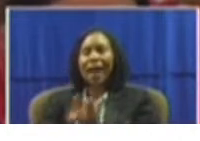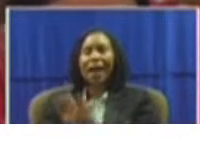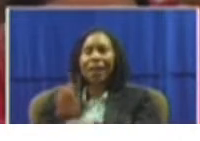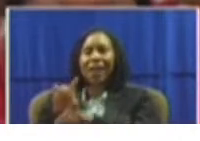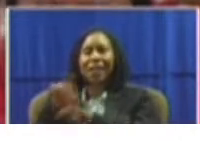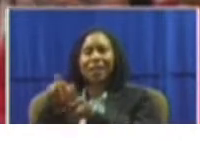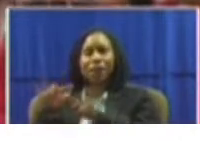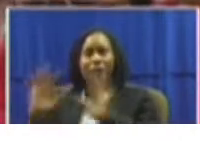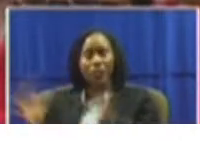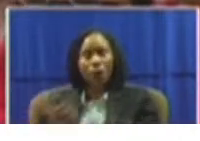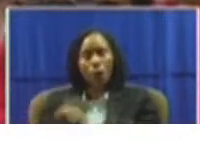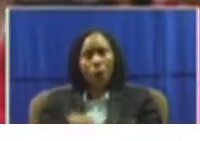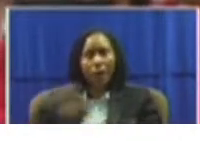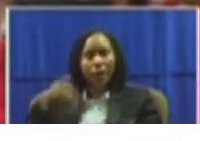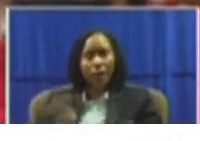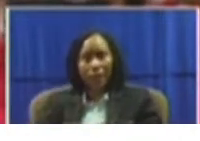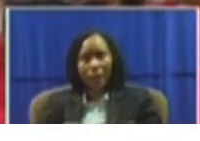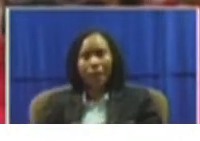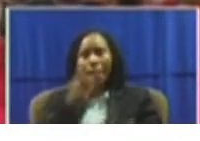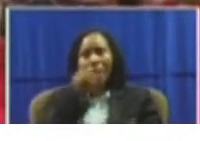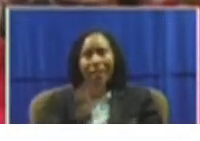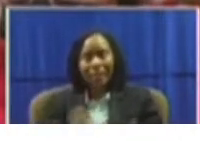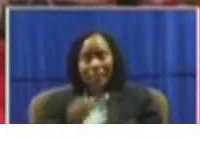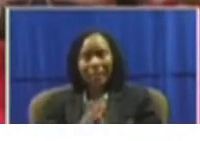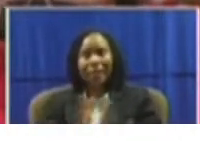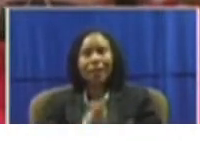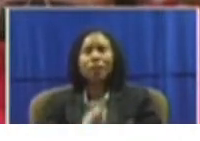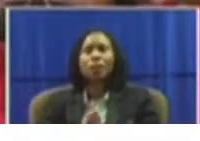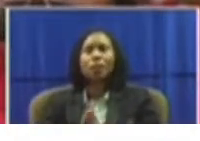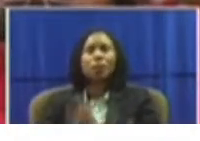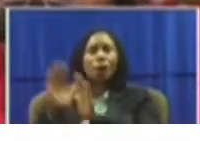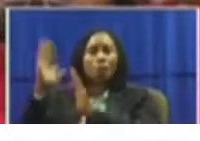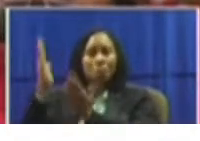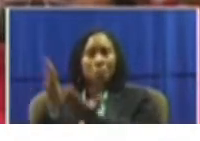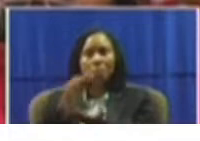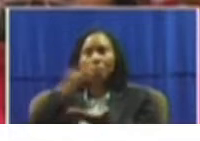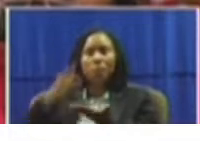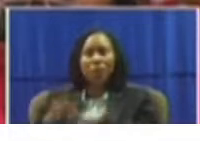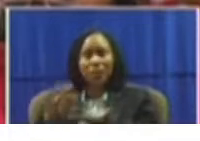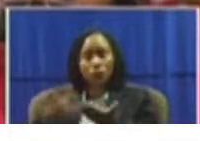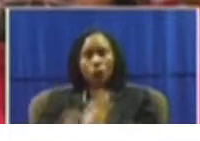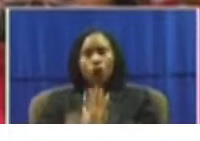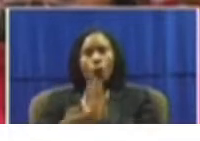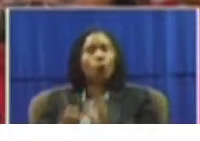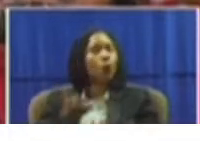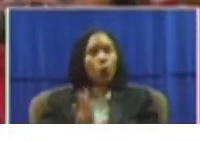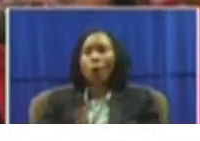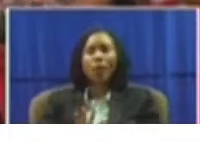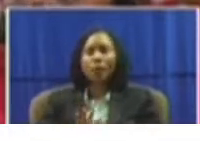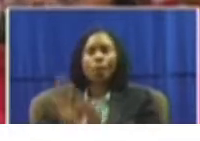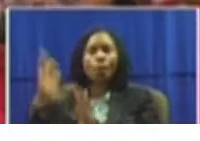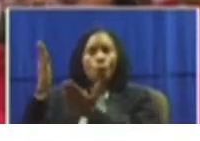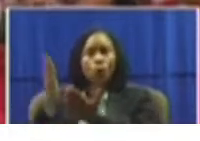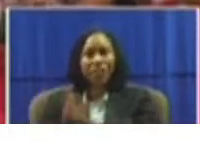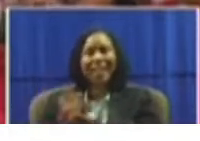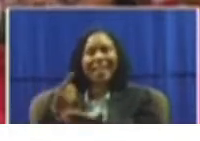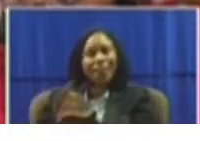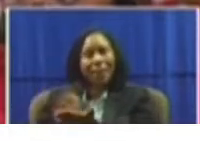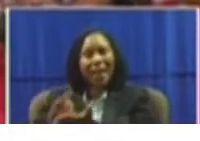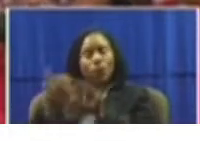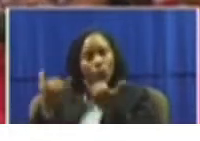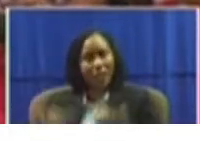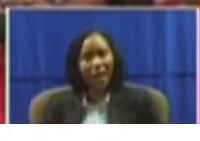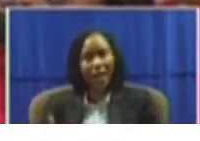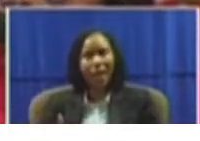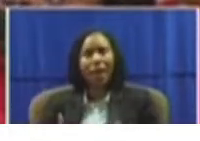Speaker, is that the mover of the motion has indicated that they do not want the motion debated today. The motion has been